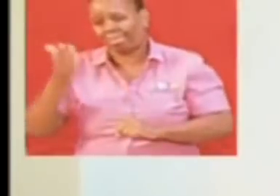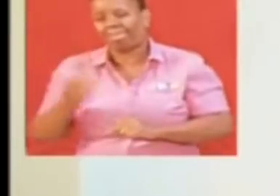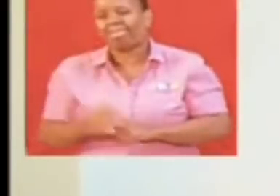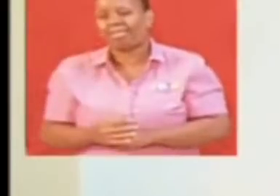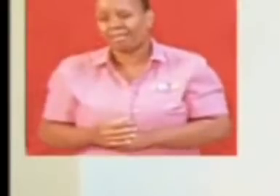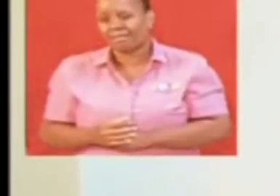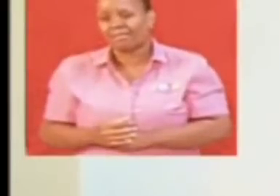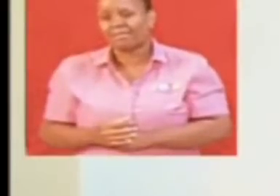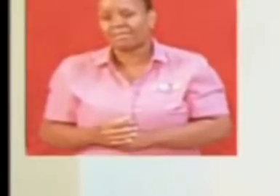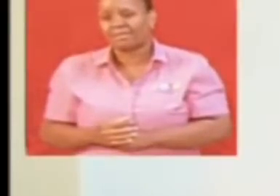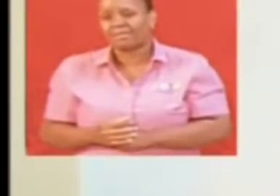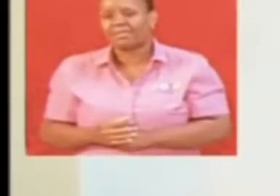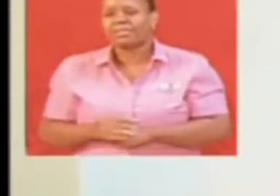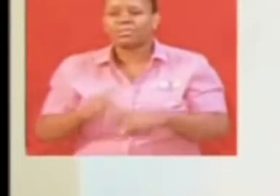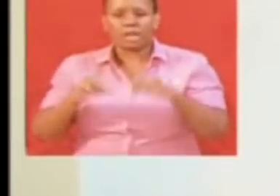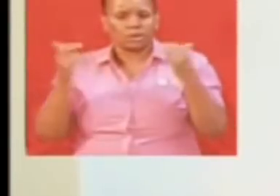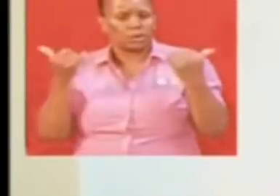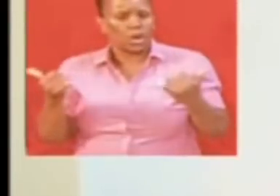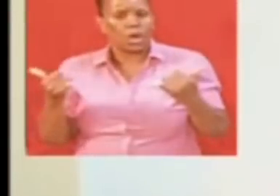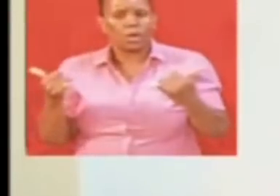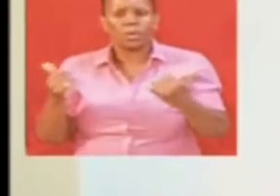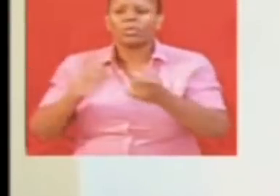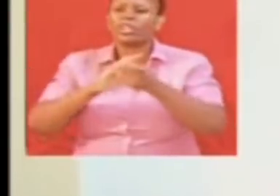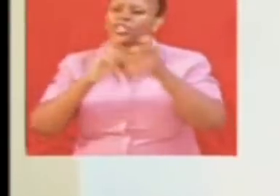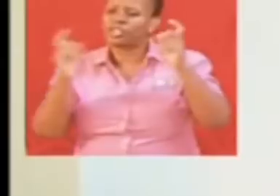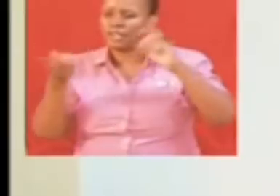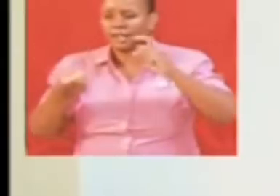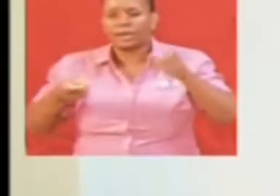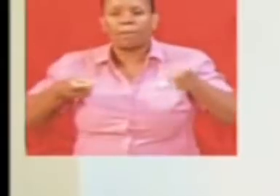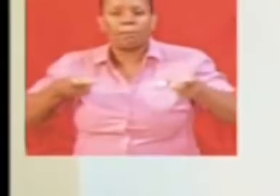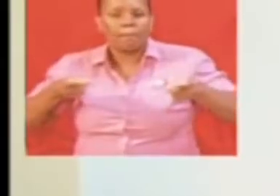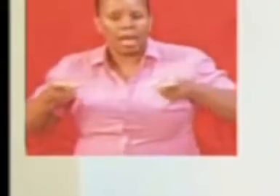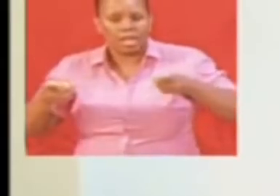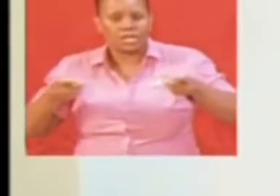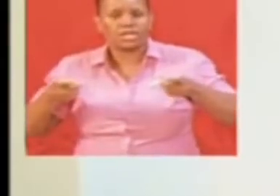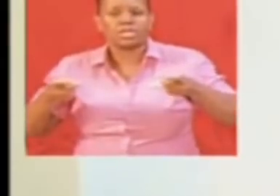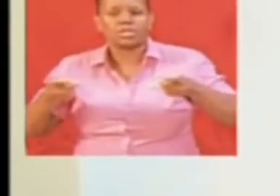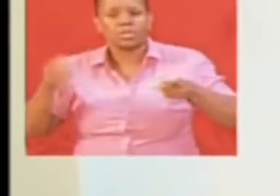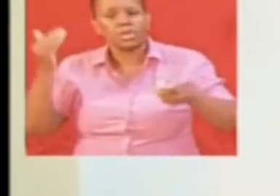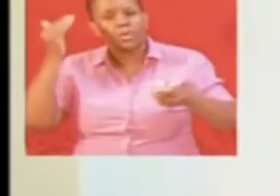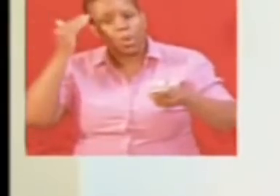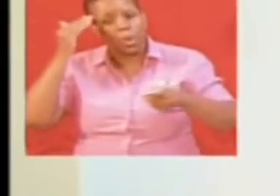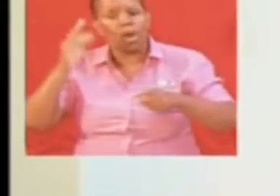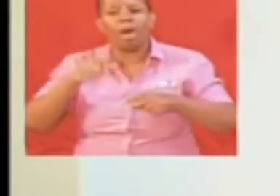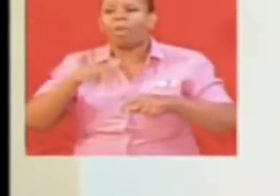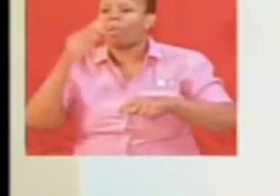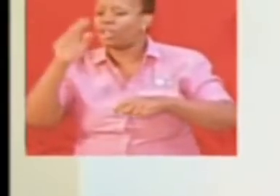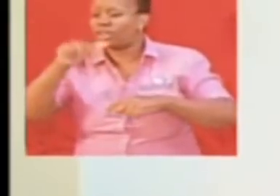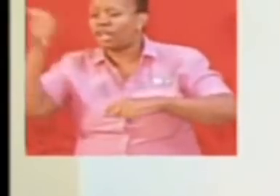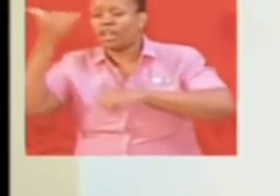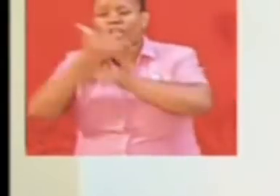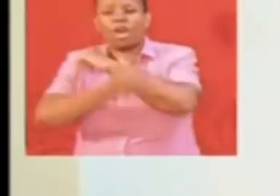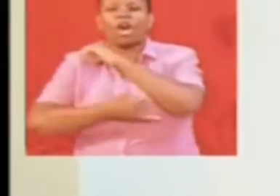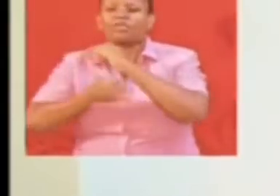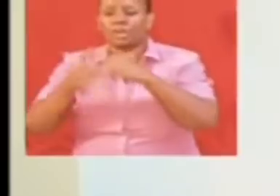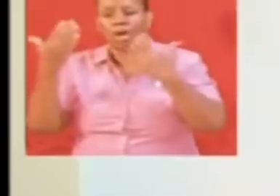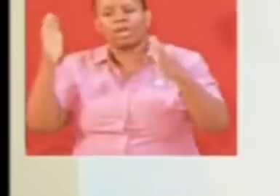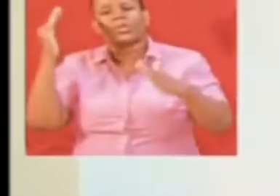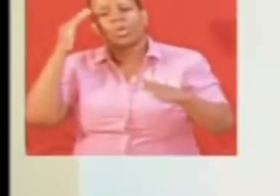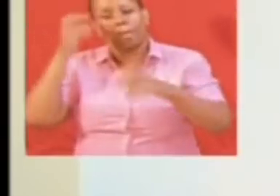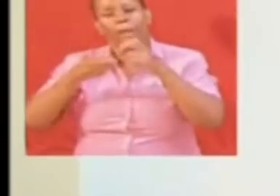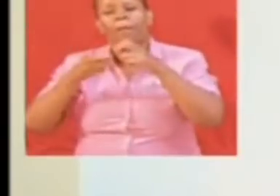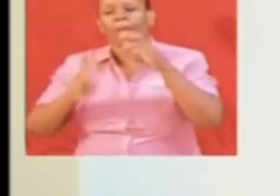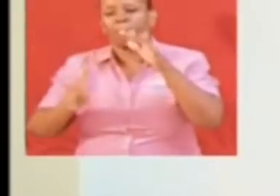and that would have changed a statistical graph. So we have had our children away from school, teachers away